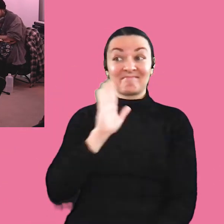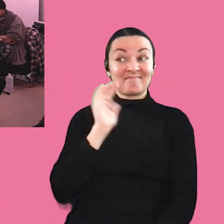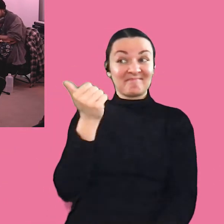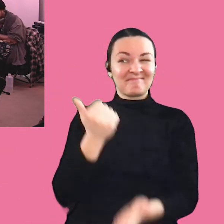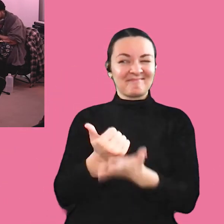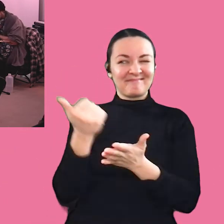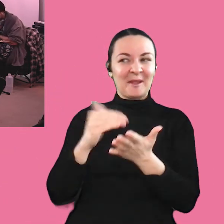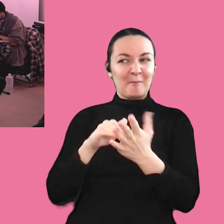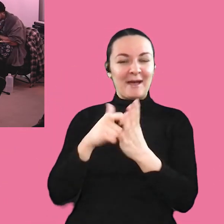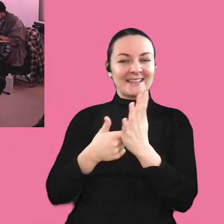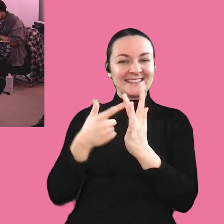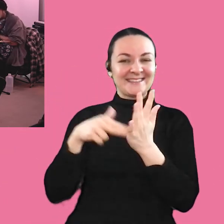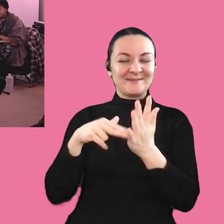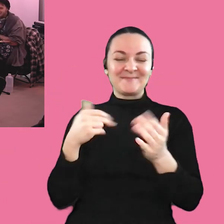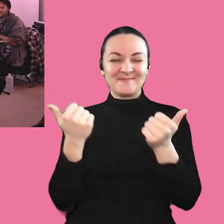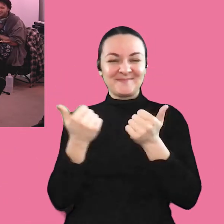Sounds great, Martin.